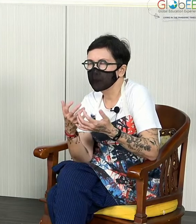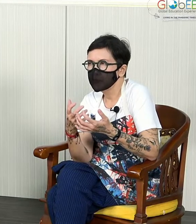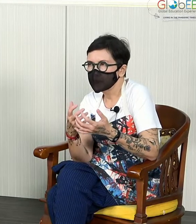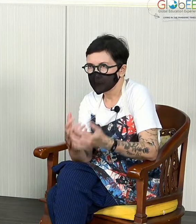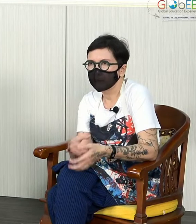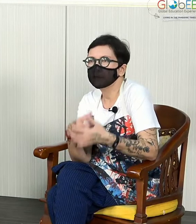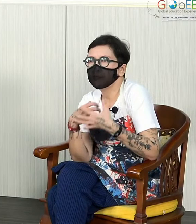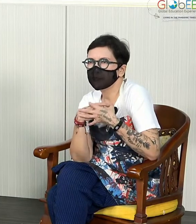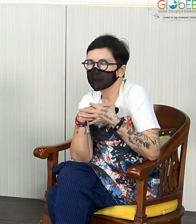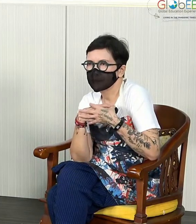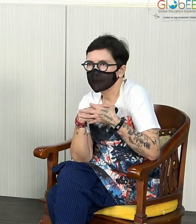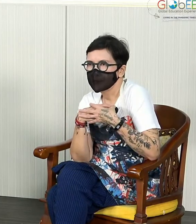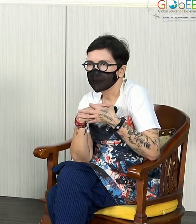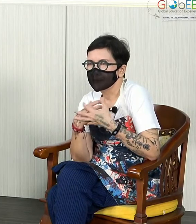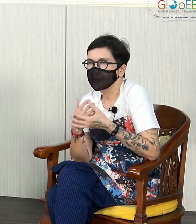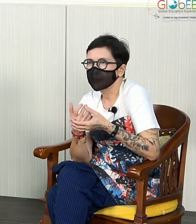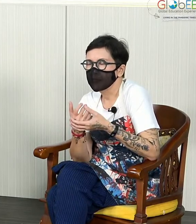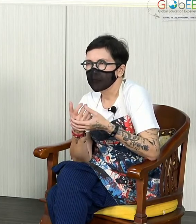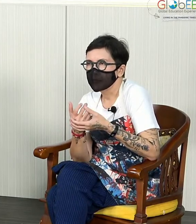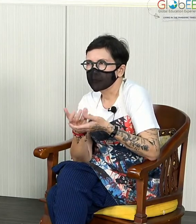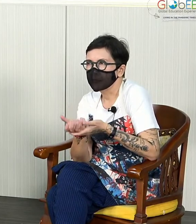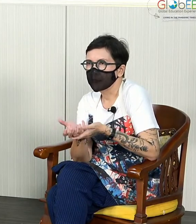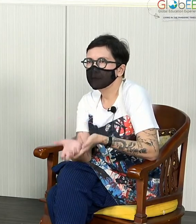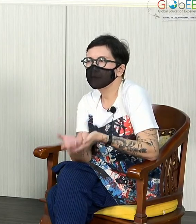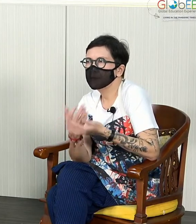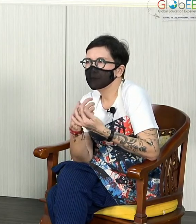grow self-love. Okay,